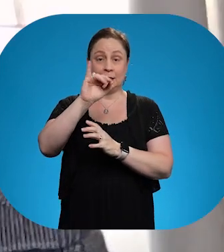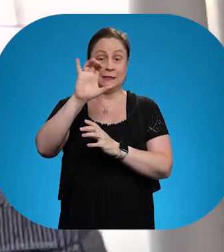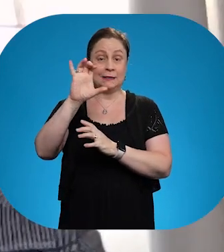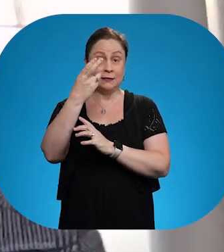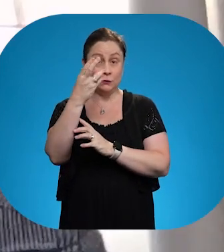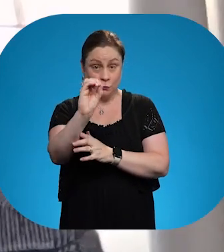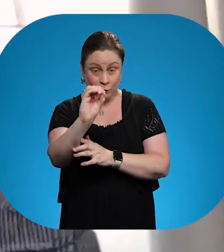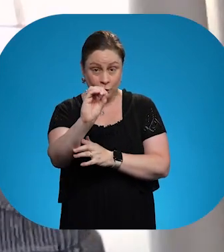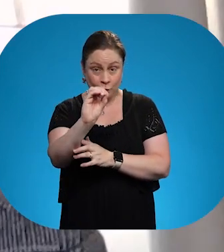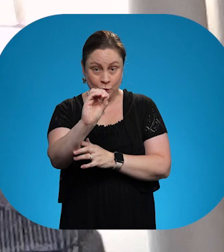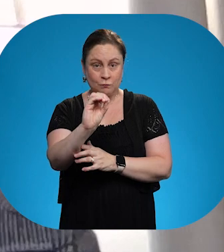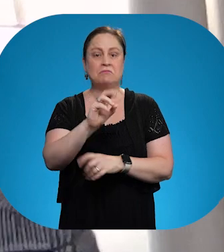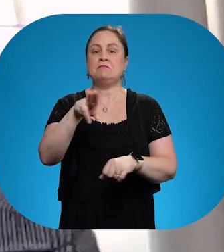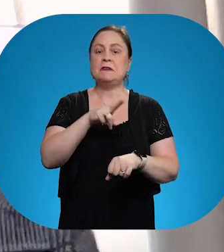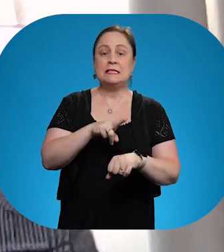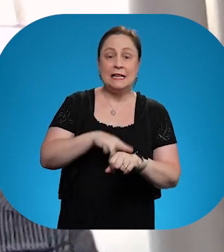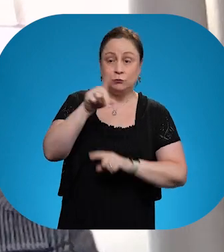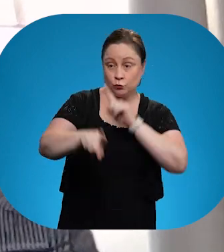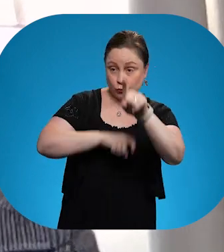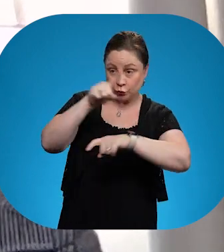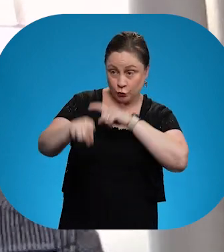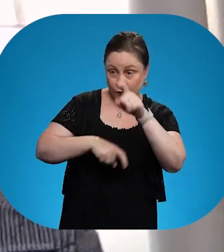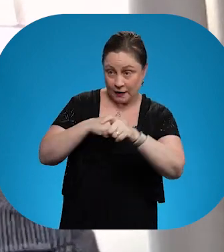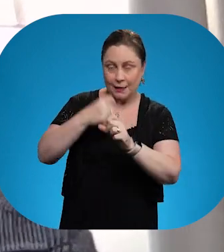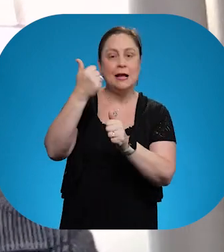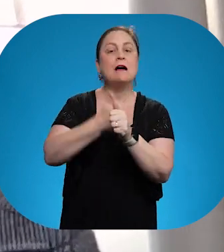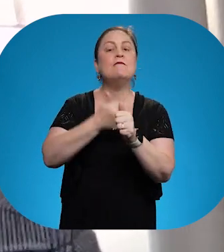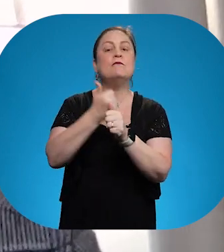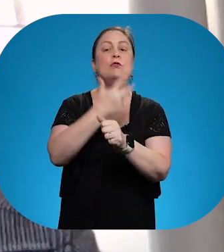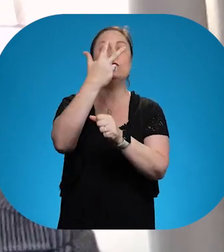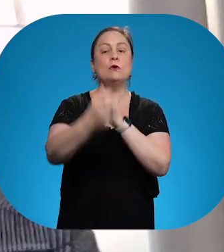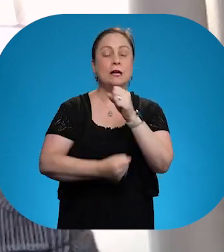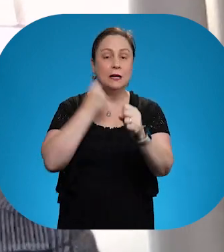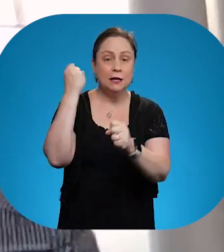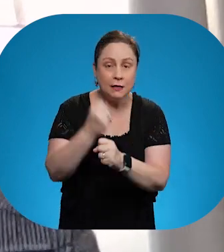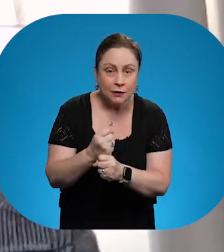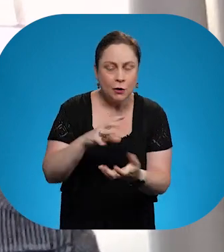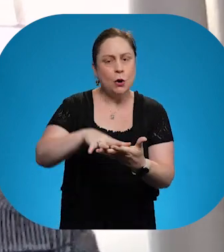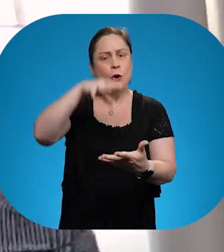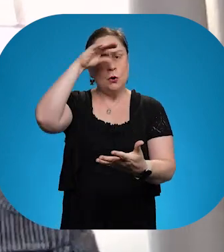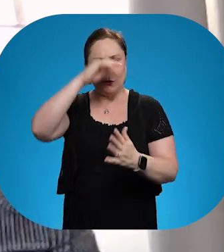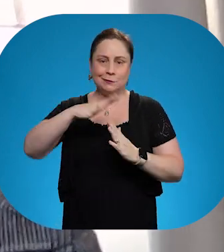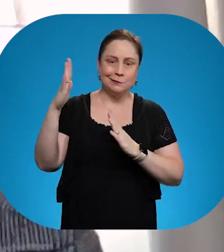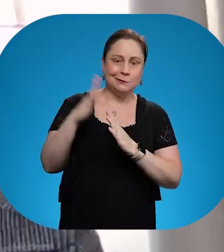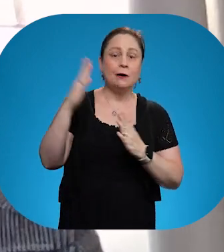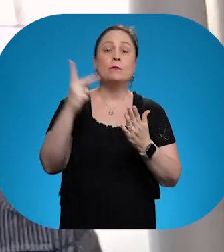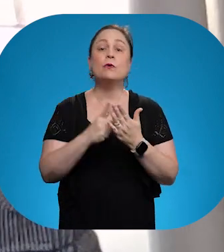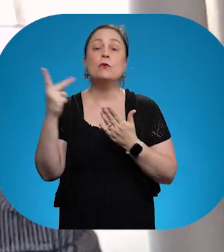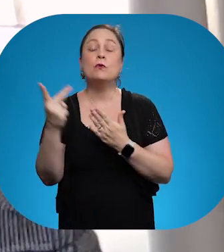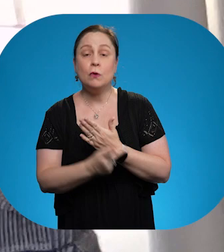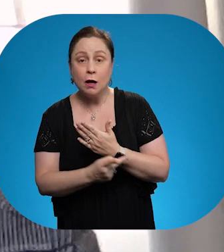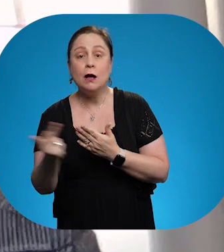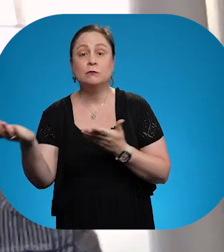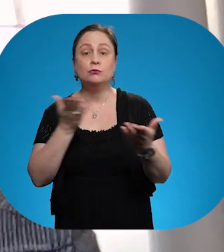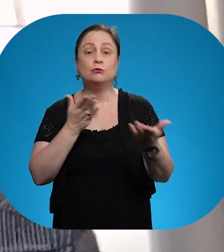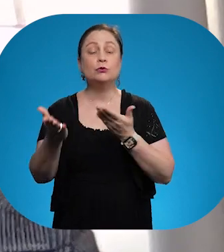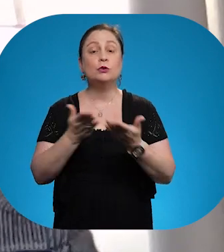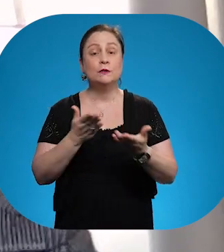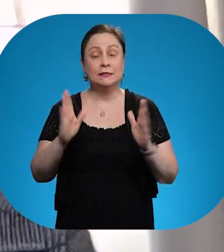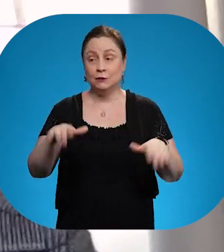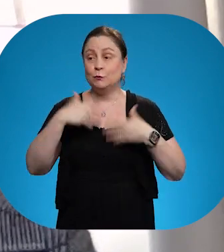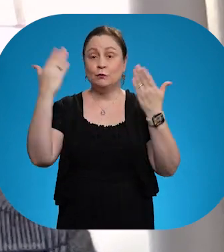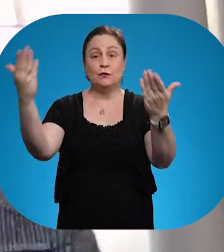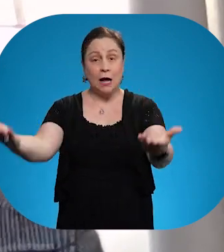NACHO conducts a national survey every 3 years to learn about the top programs and services local health departments provide to